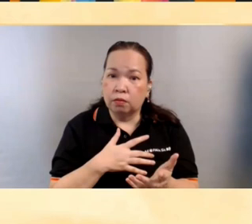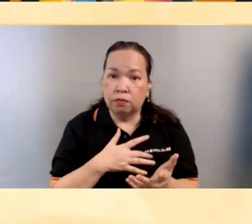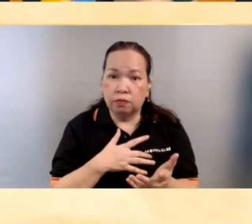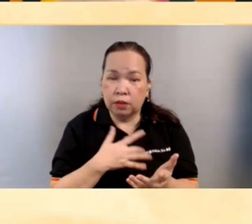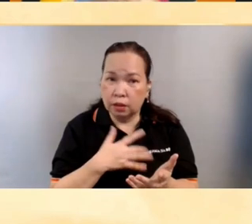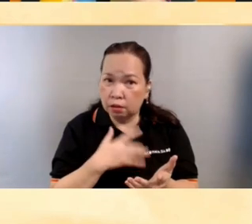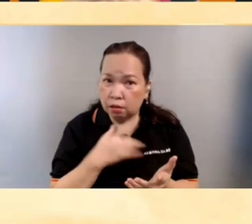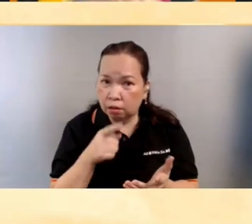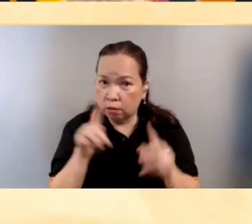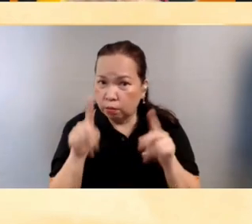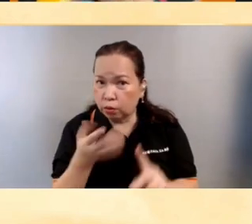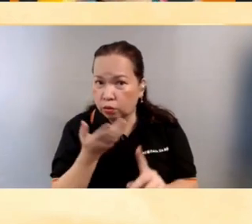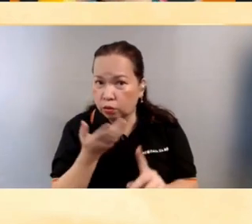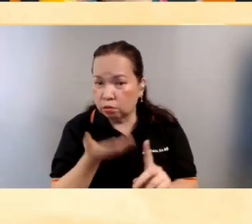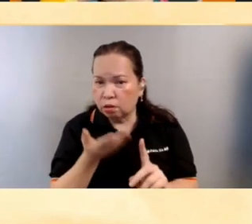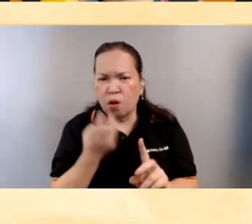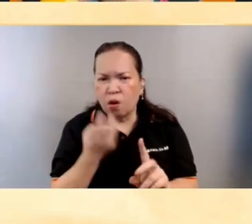own